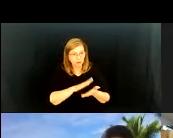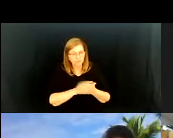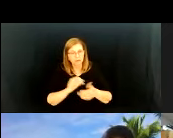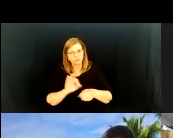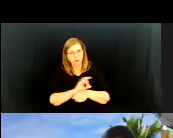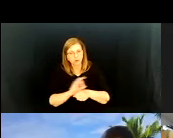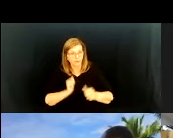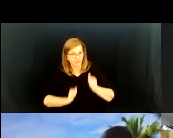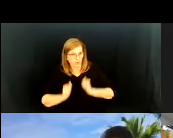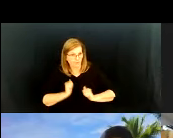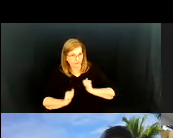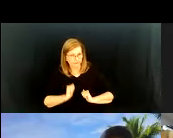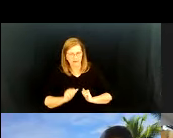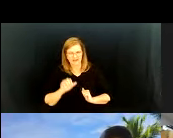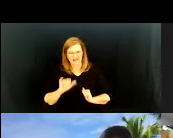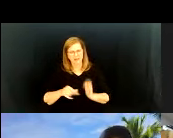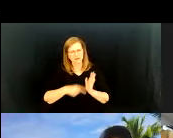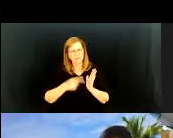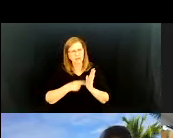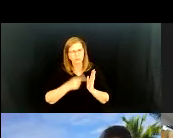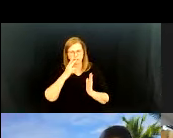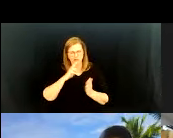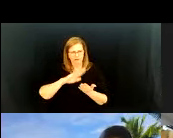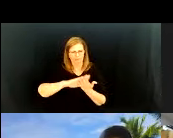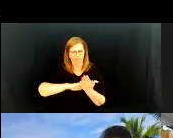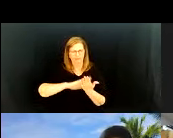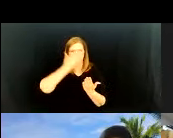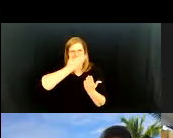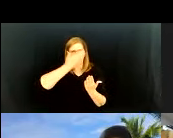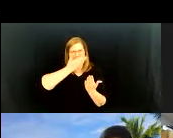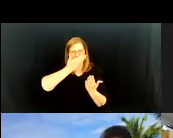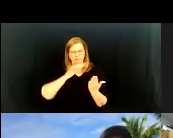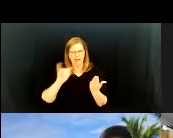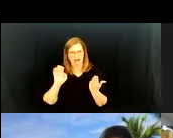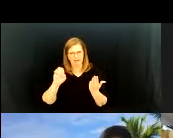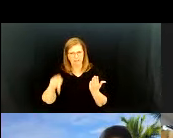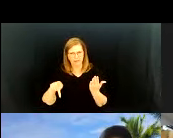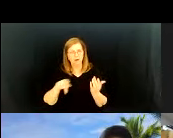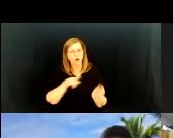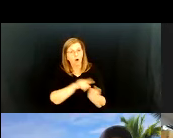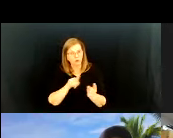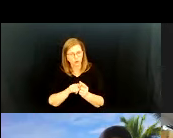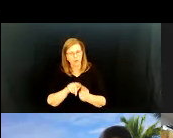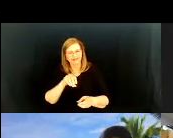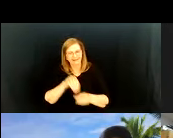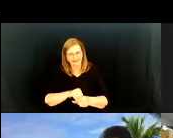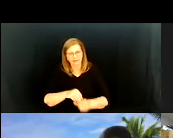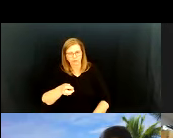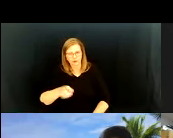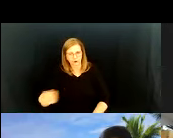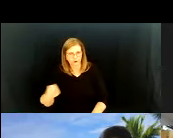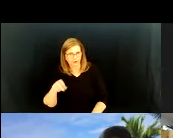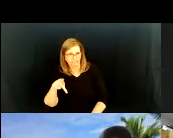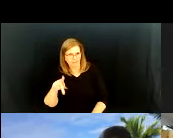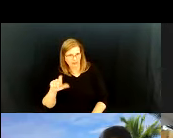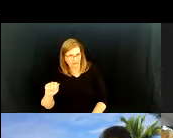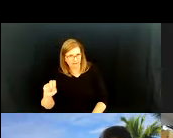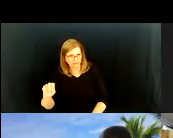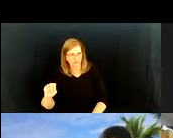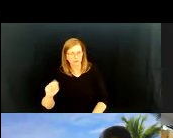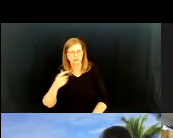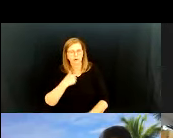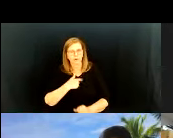performance, which sometimes we see on the very front page of an IEP, but then it also occurs within the transition plan. And so we have